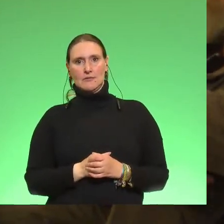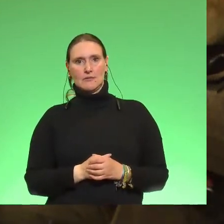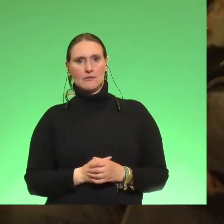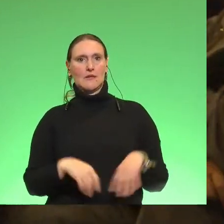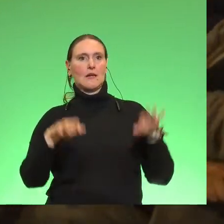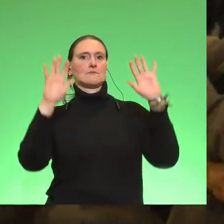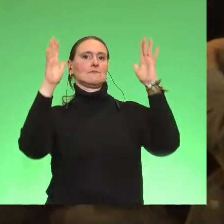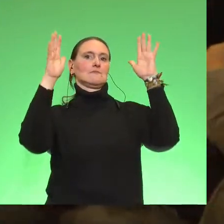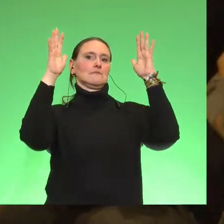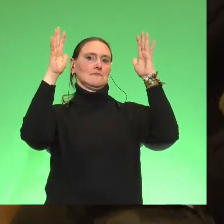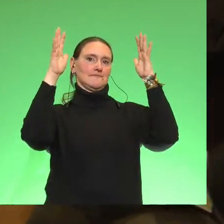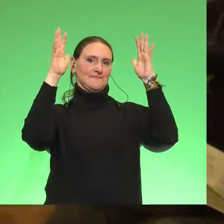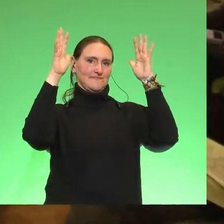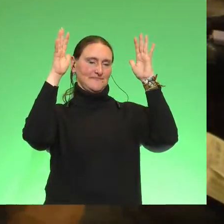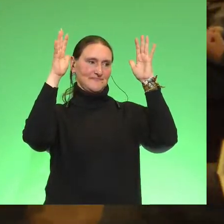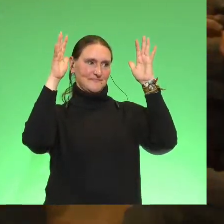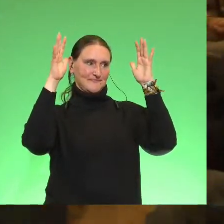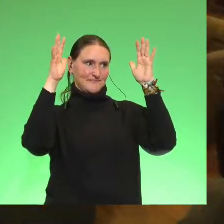good.